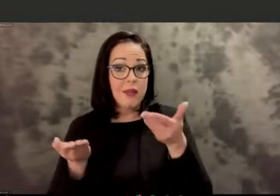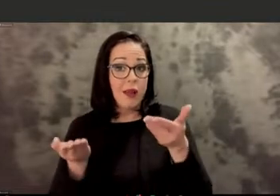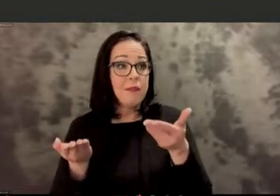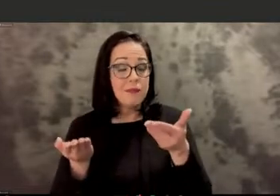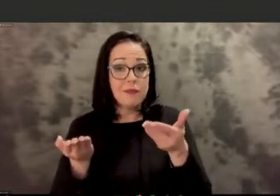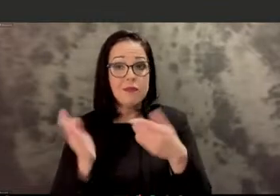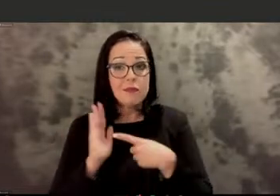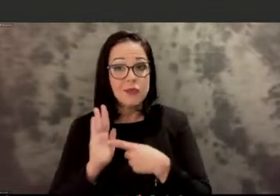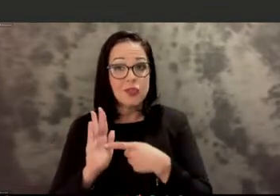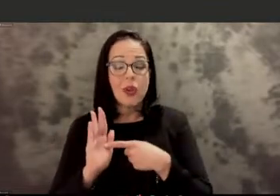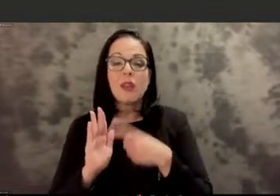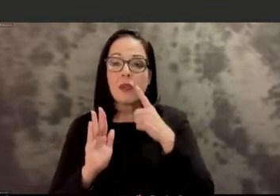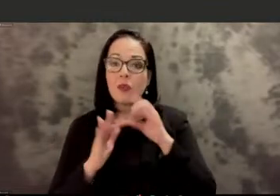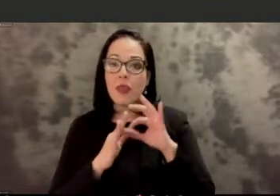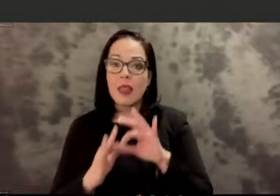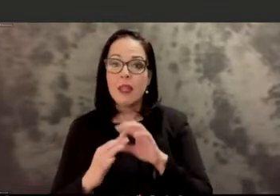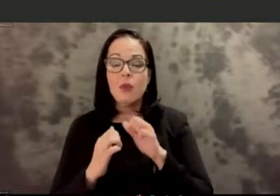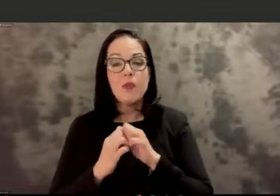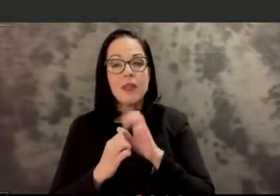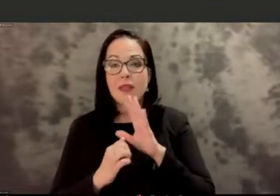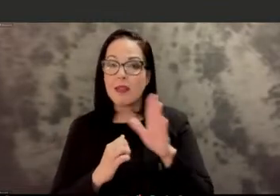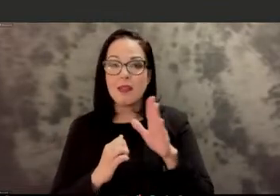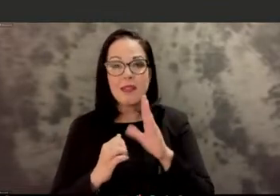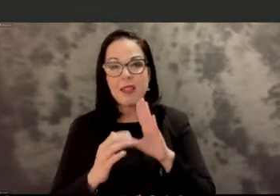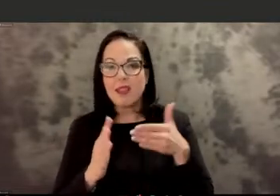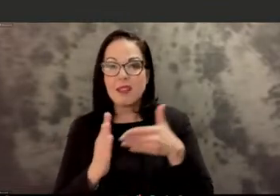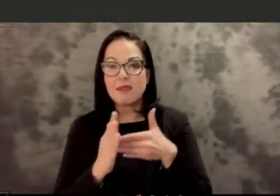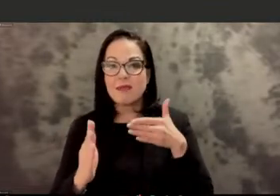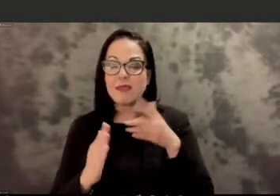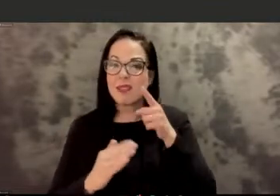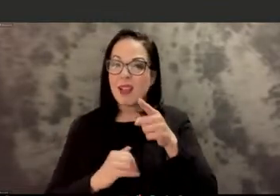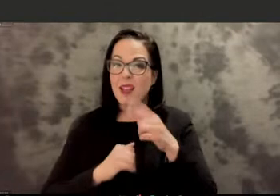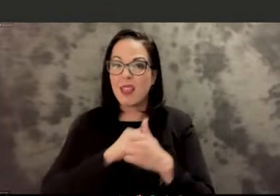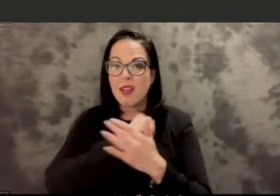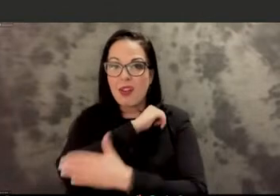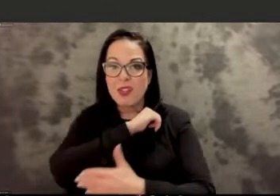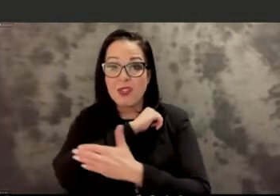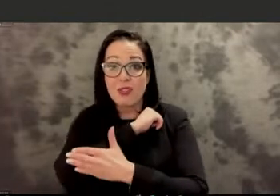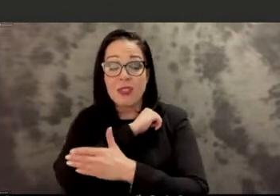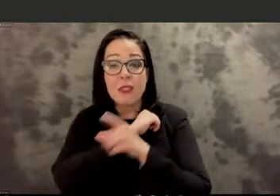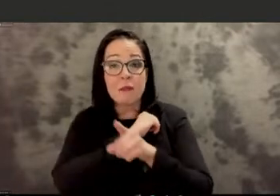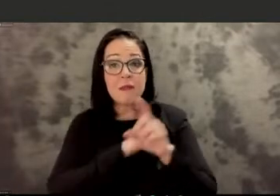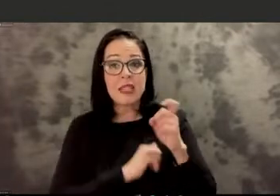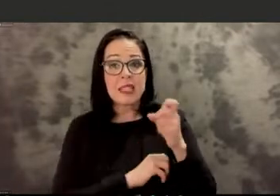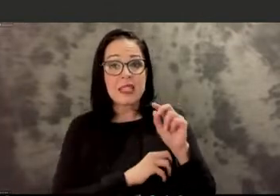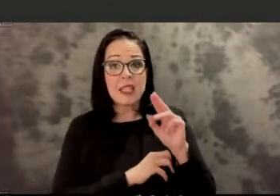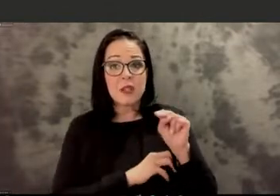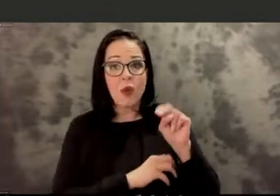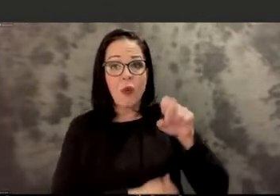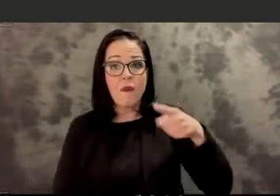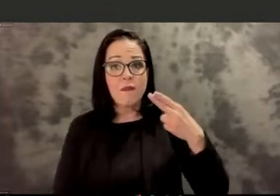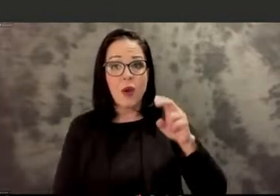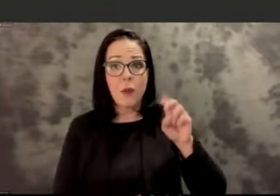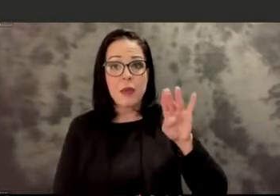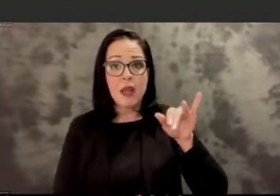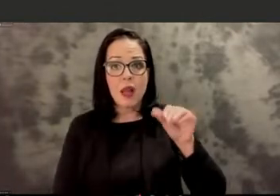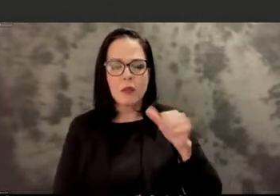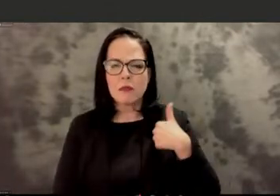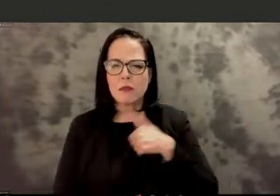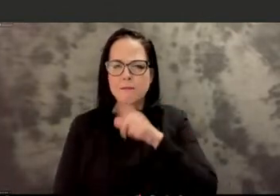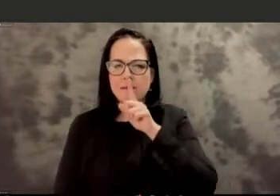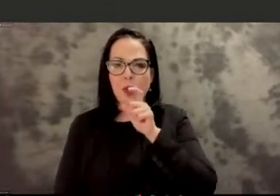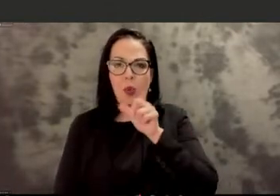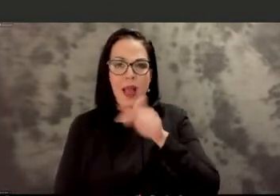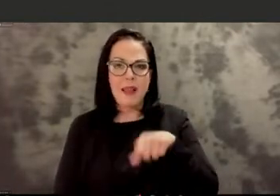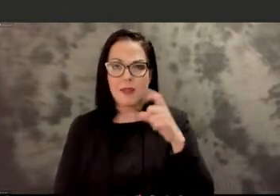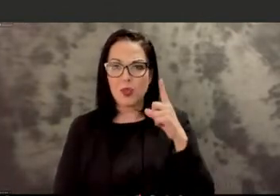relative to xenophobia. And we don't have to speculate because historically, we do know